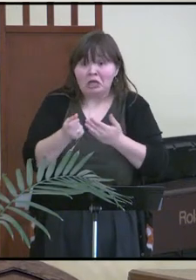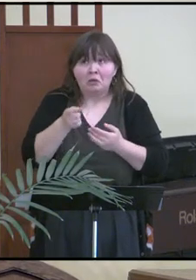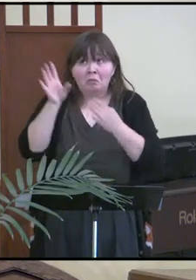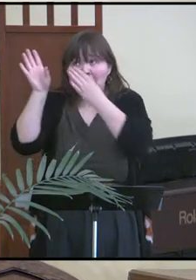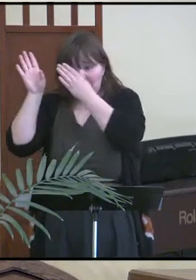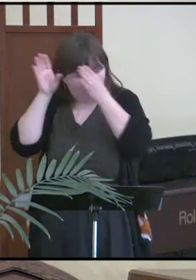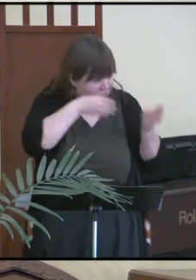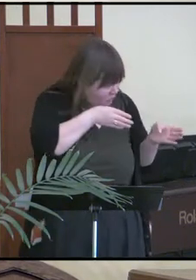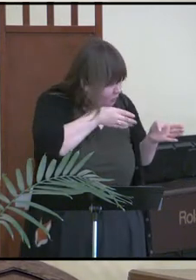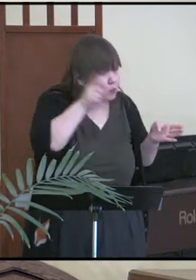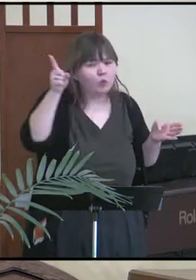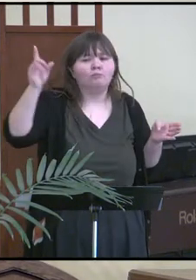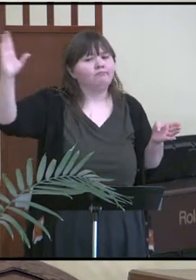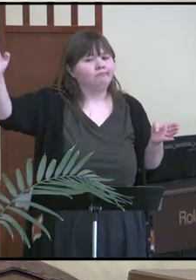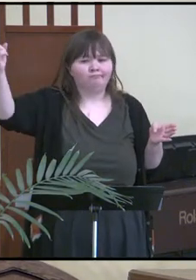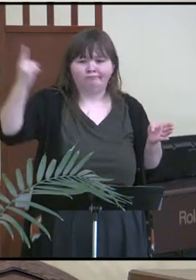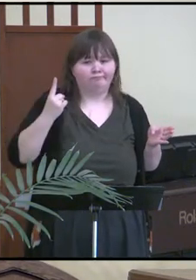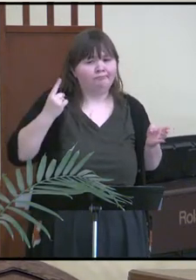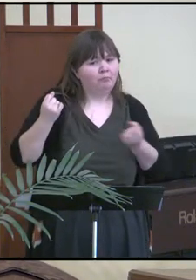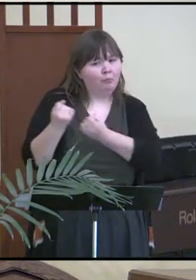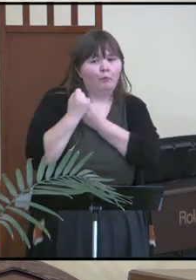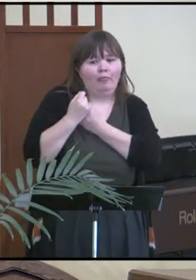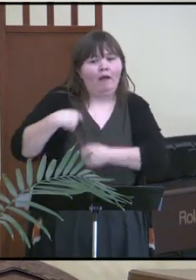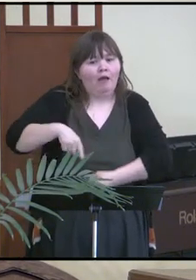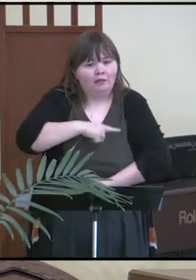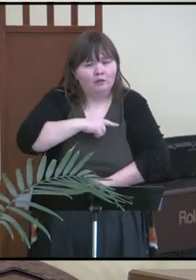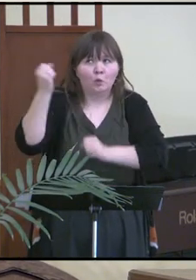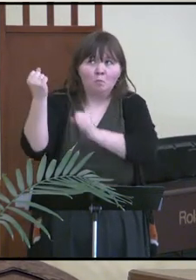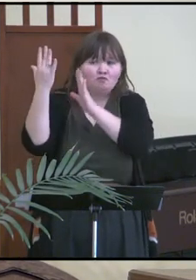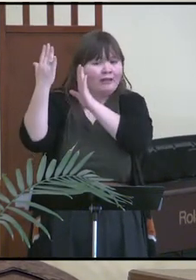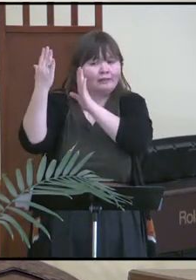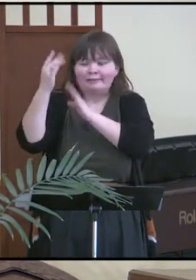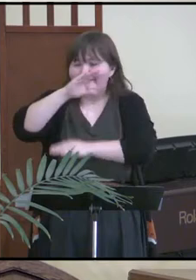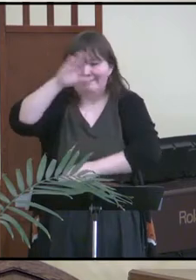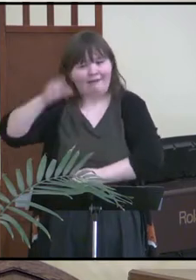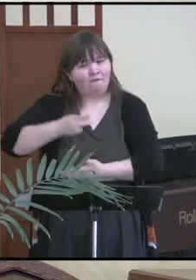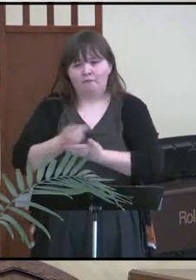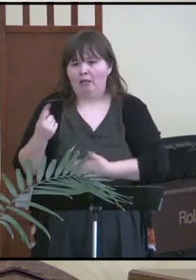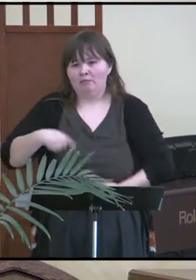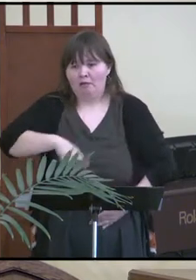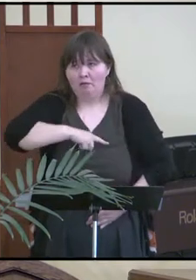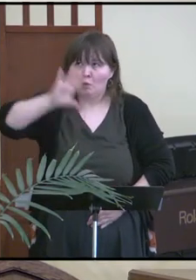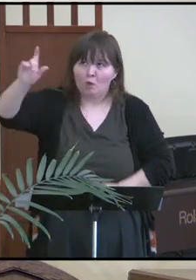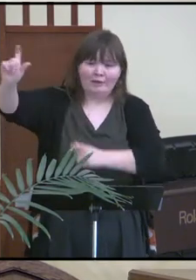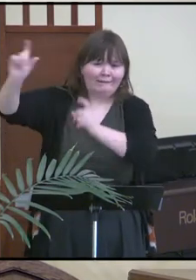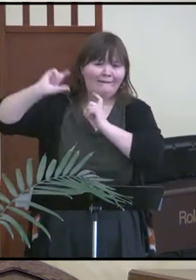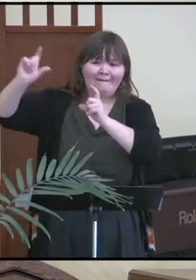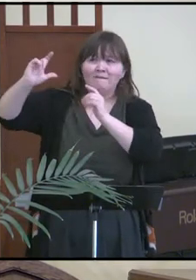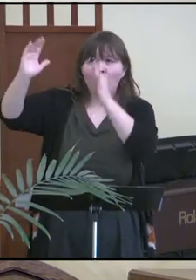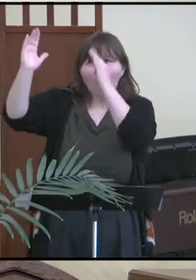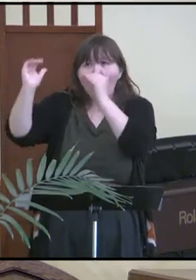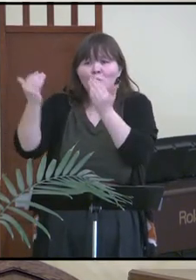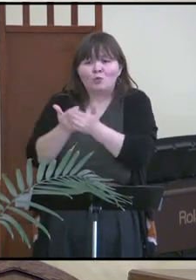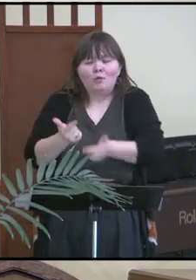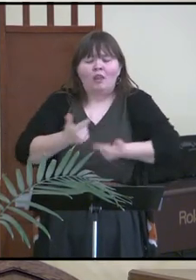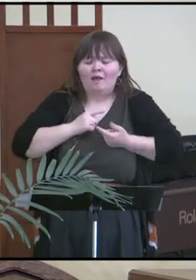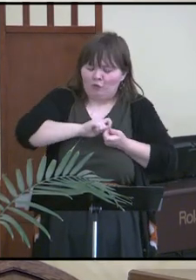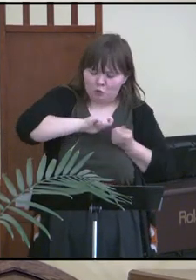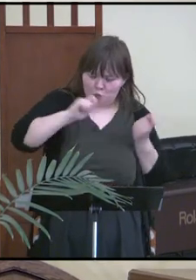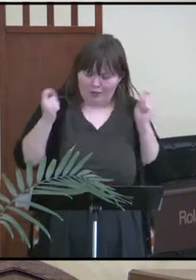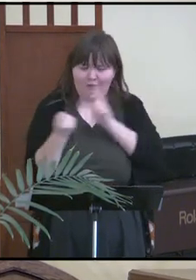away from you, you are with us. Your presence never fails us. Your gifts of hope and new life transform